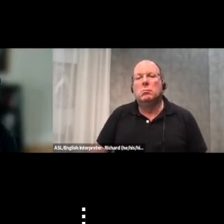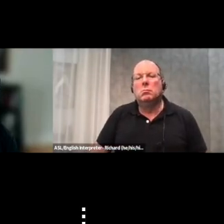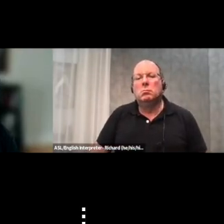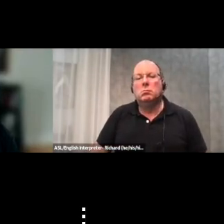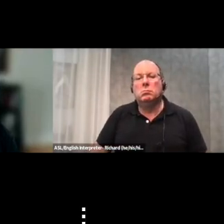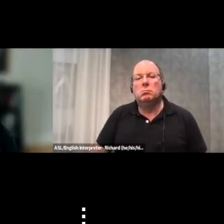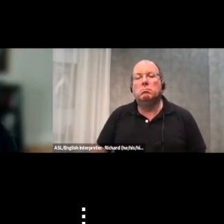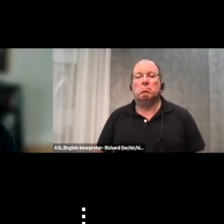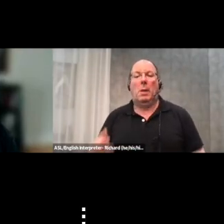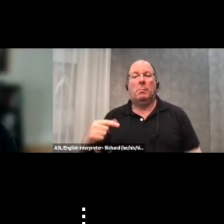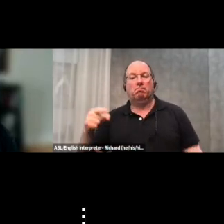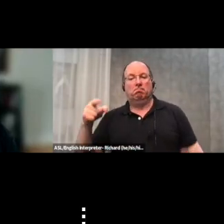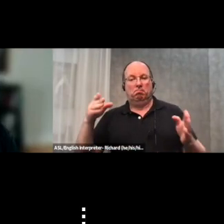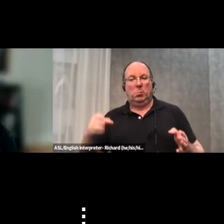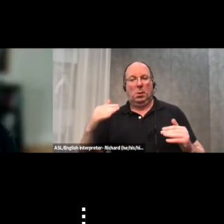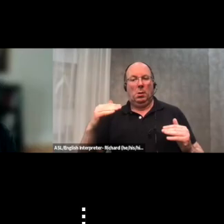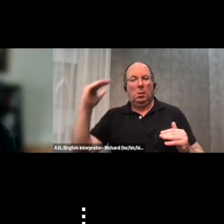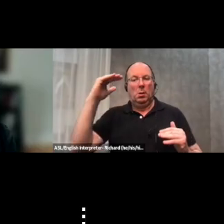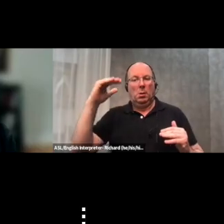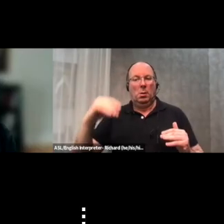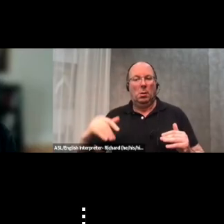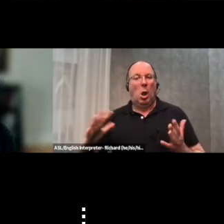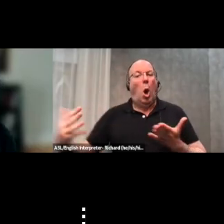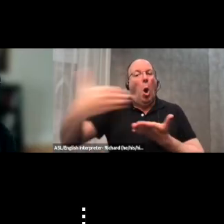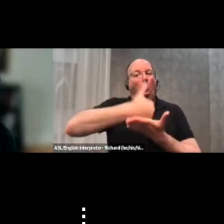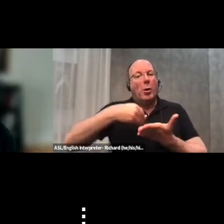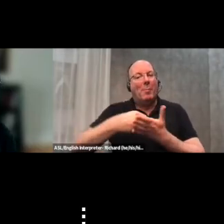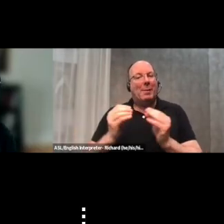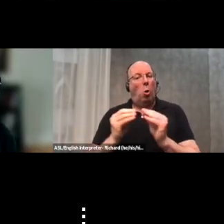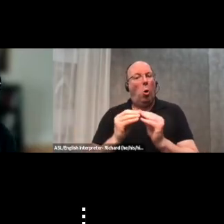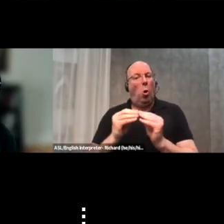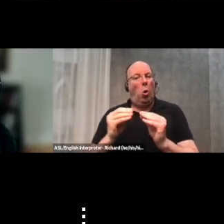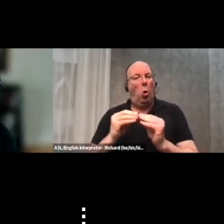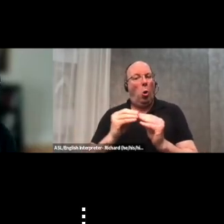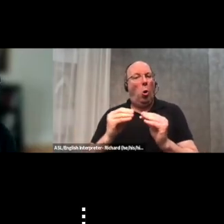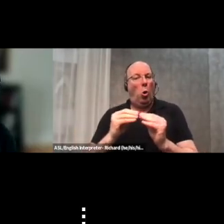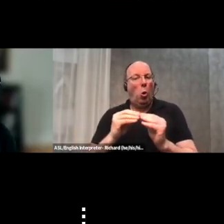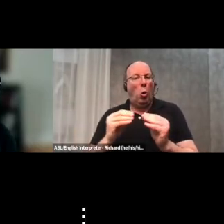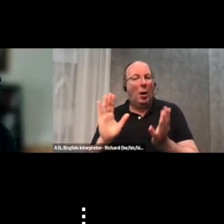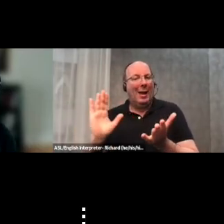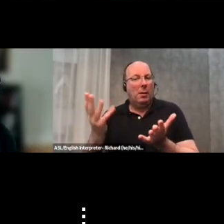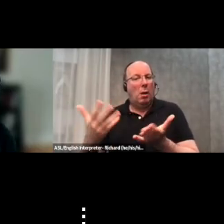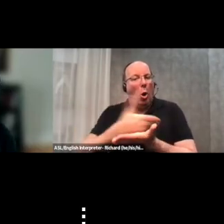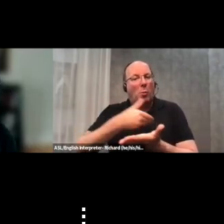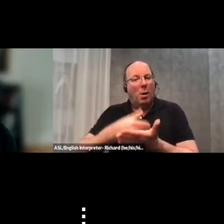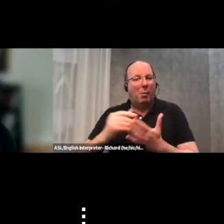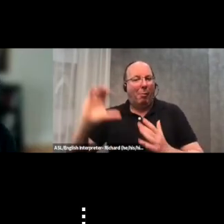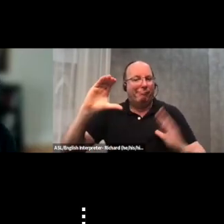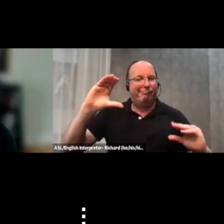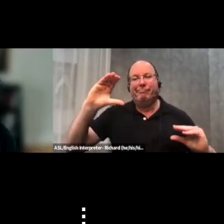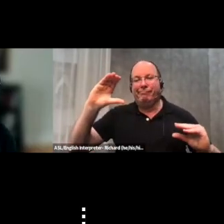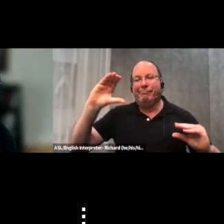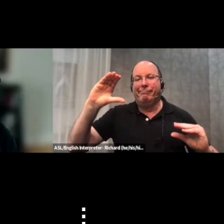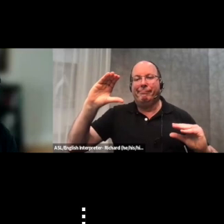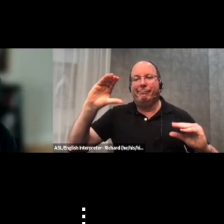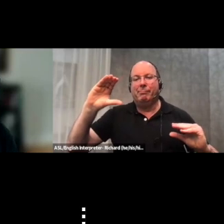One partner may make more income. Yeah, definitely. One partner makes more income.